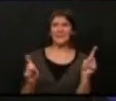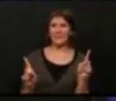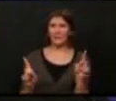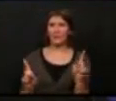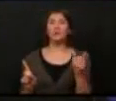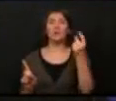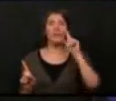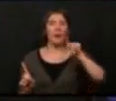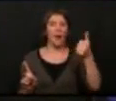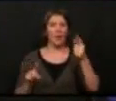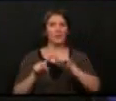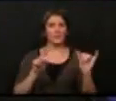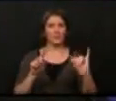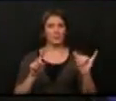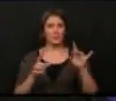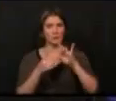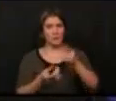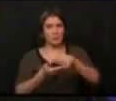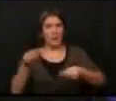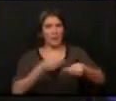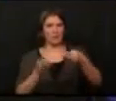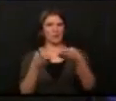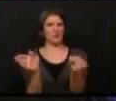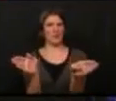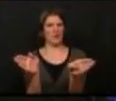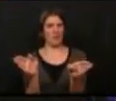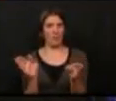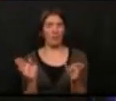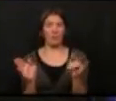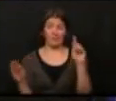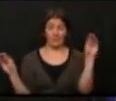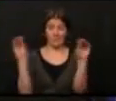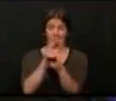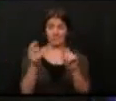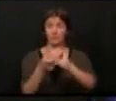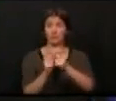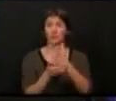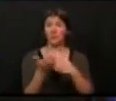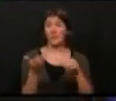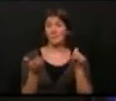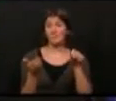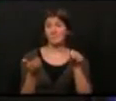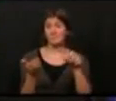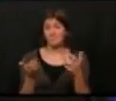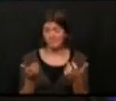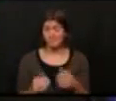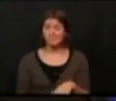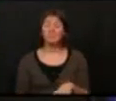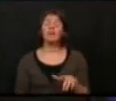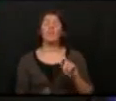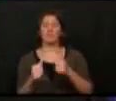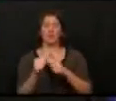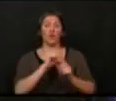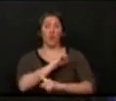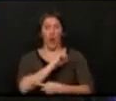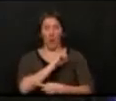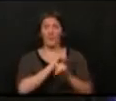though. And, you know, as David pointed out, the transition to pay-as-you-throw